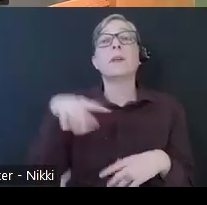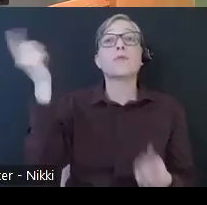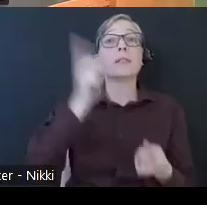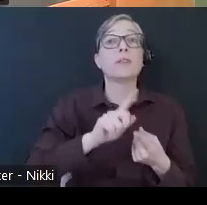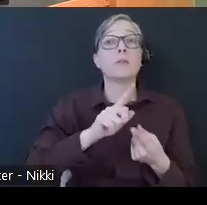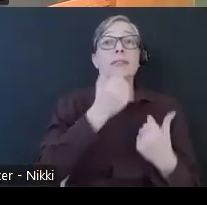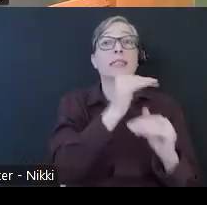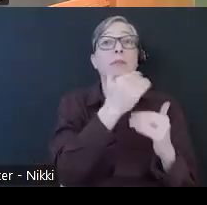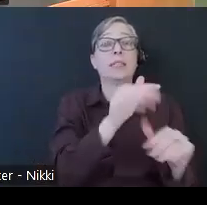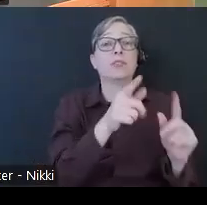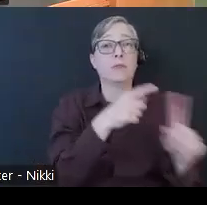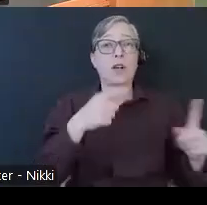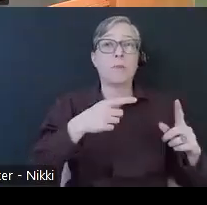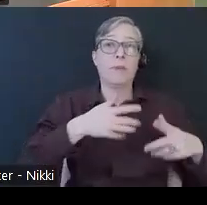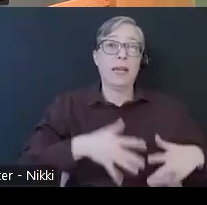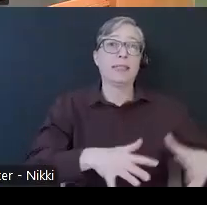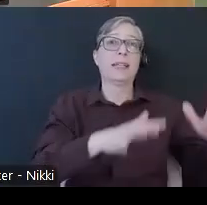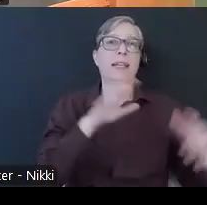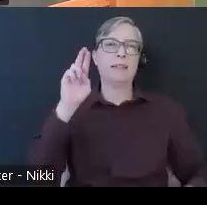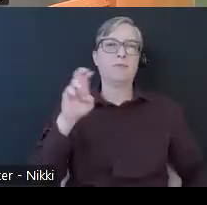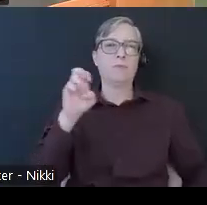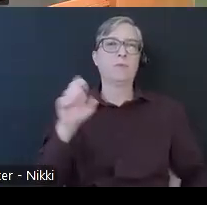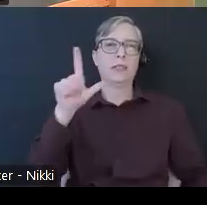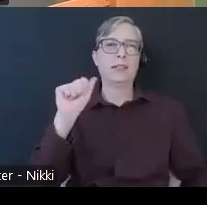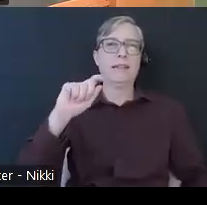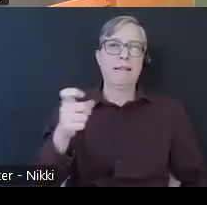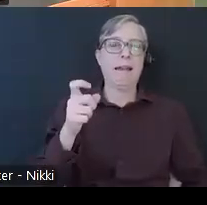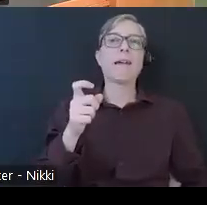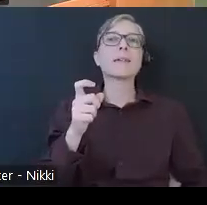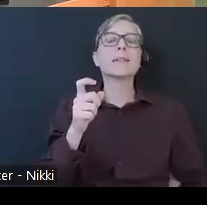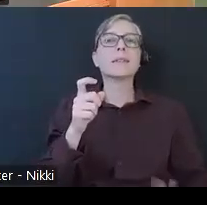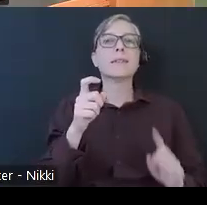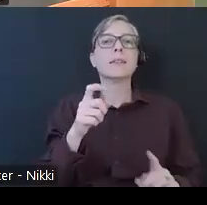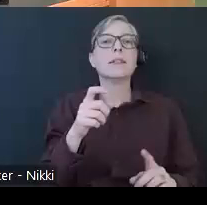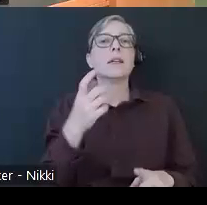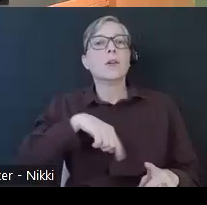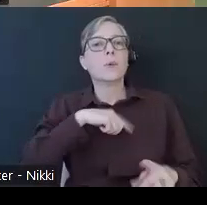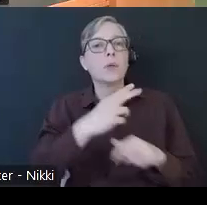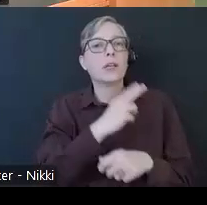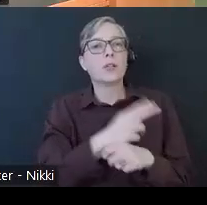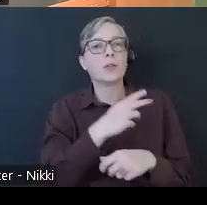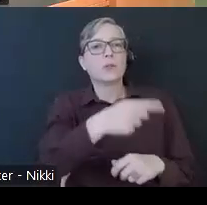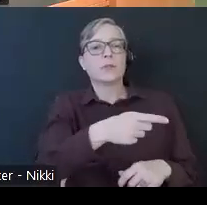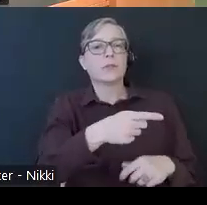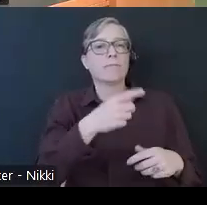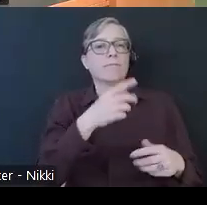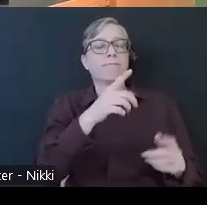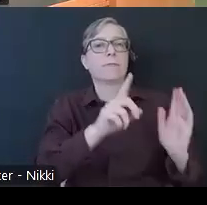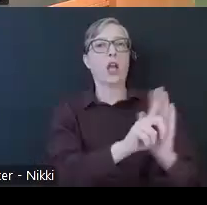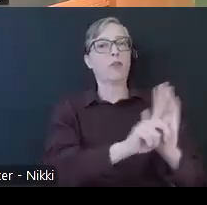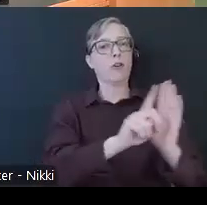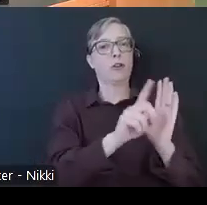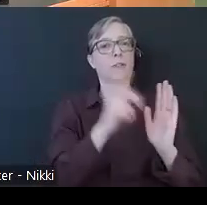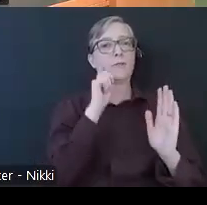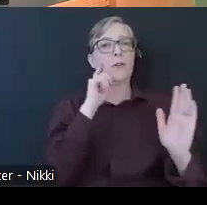these best practice alerts Ben had mentioned briefly, and I'll show you, to identify patients for treatment. Our